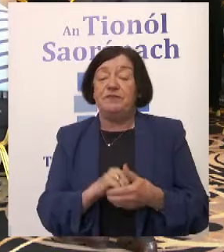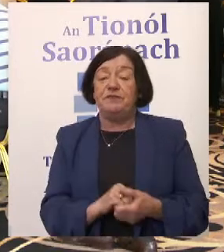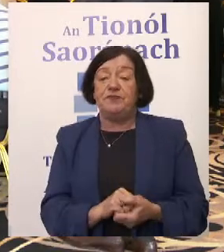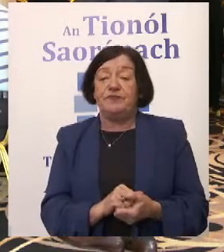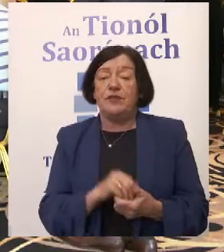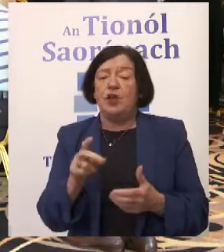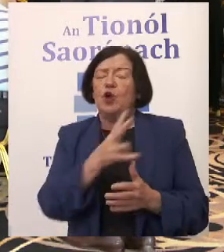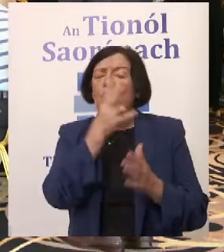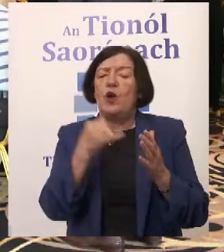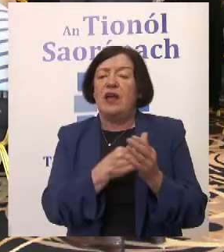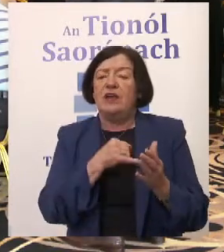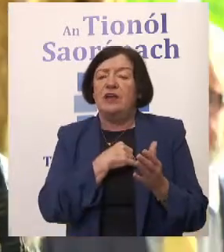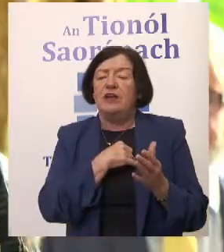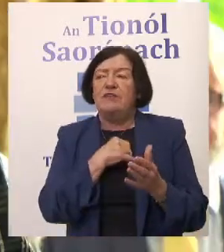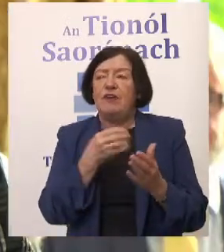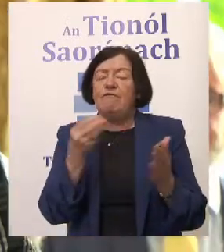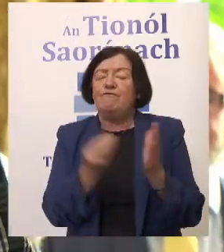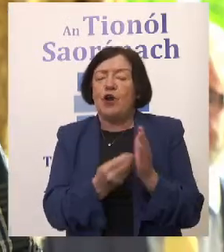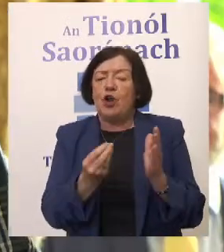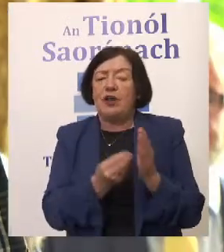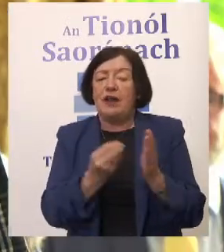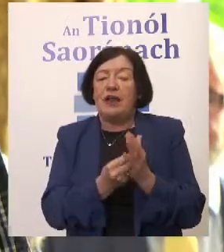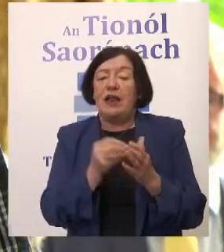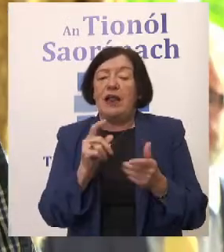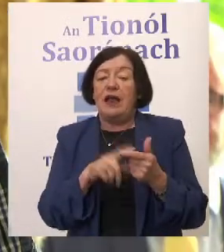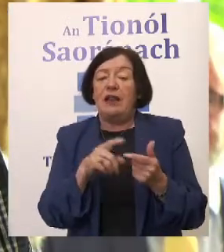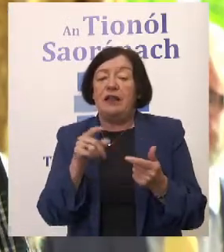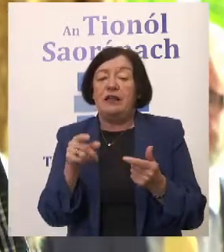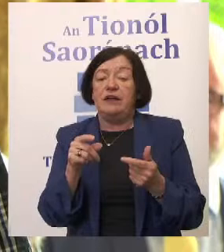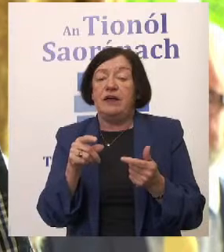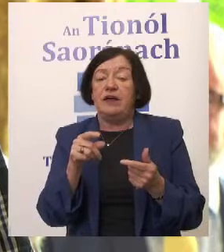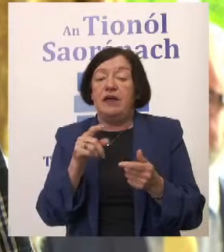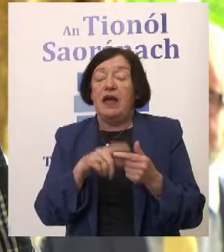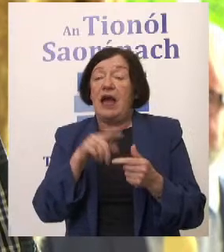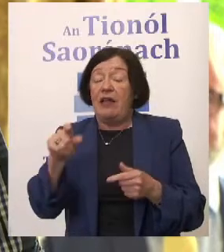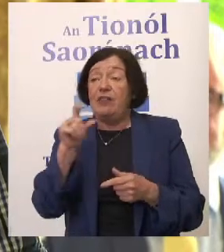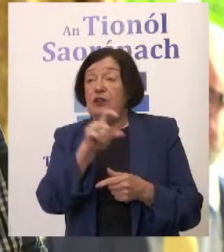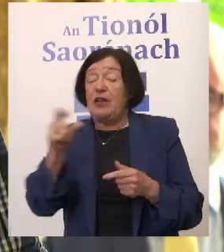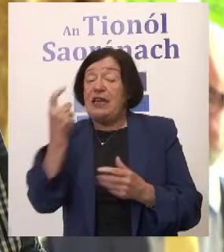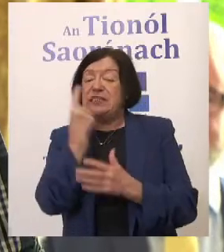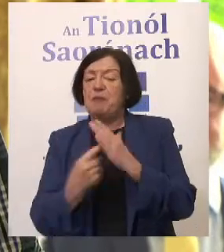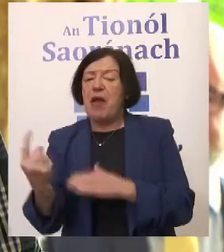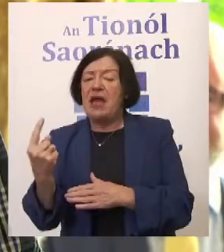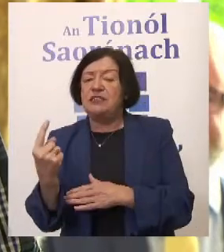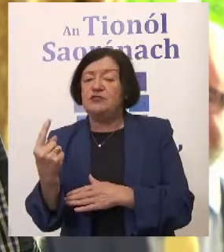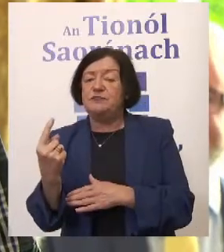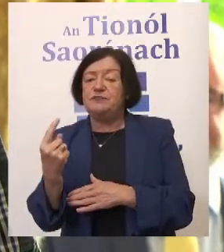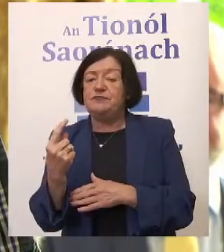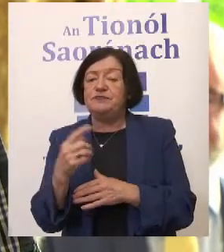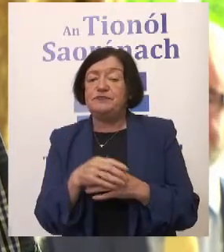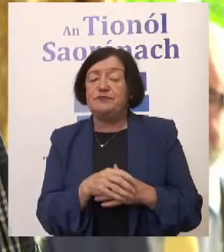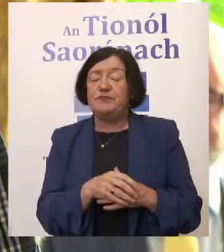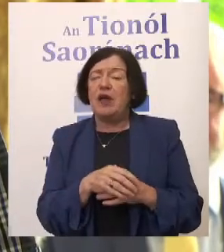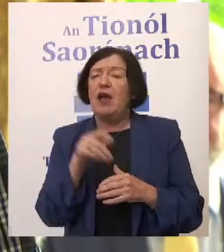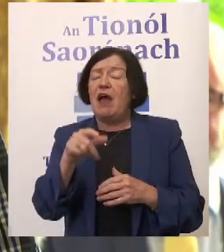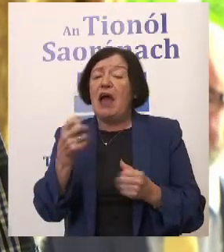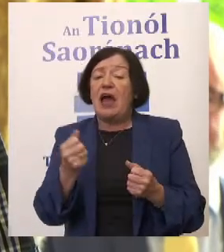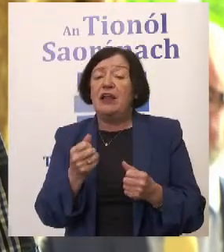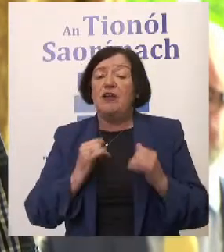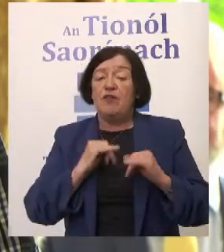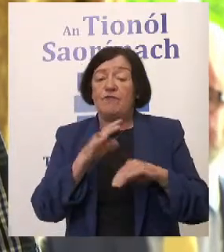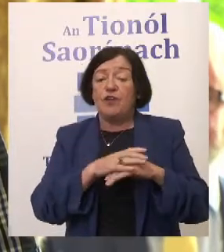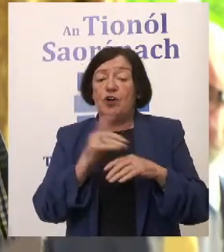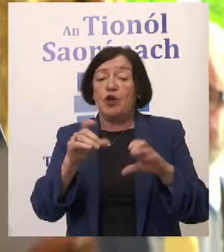question is in relation to funding and local autonomy, local authority autonomy. Mm-hmm. And, is there any potential for